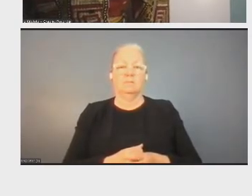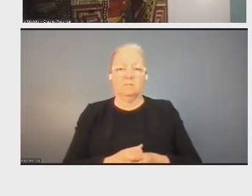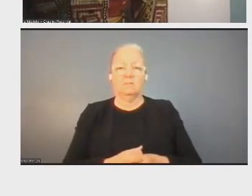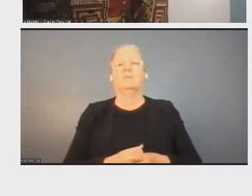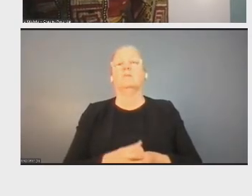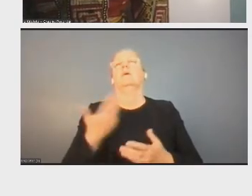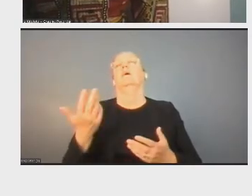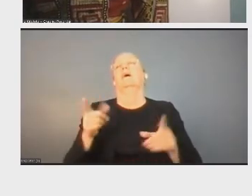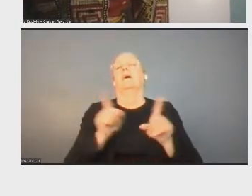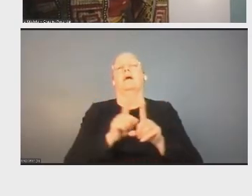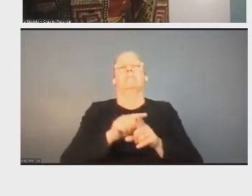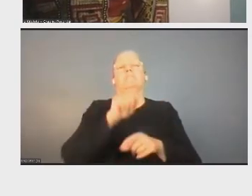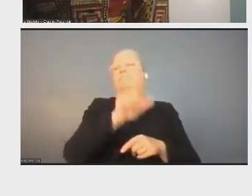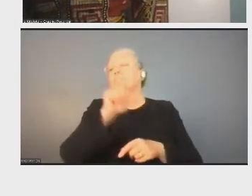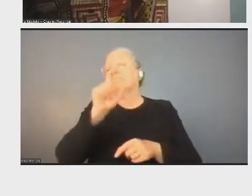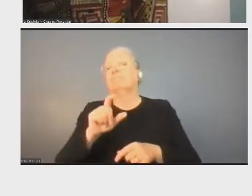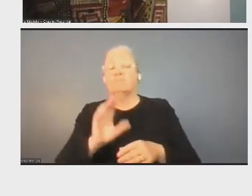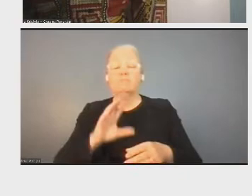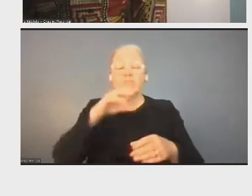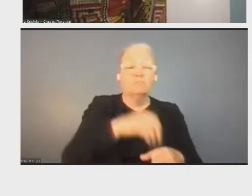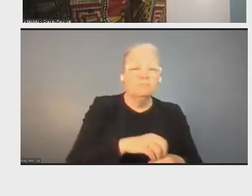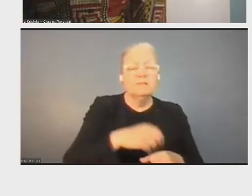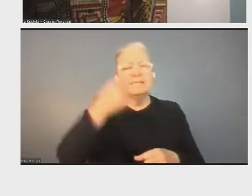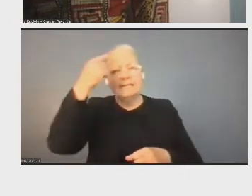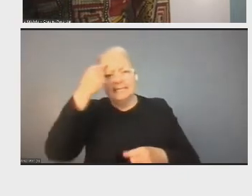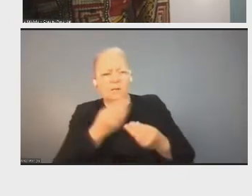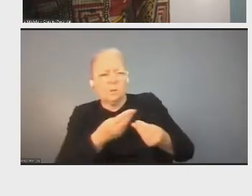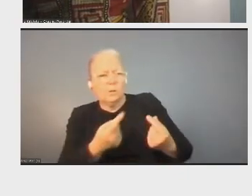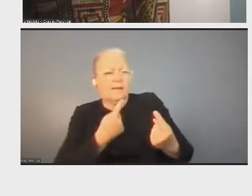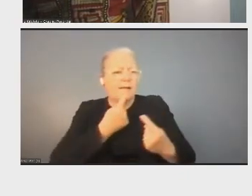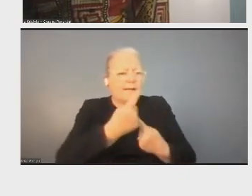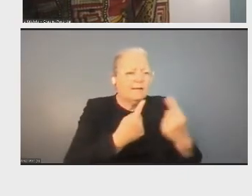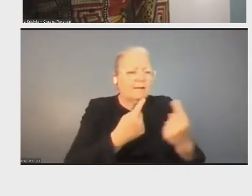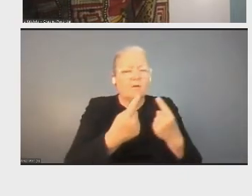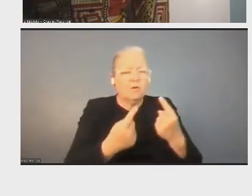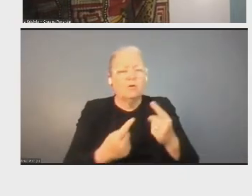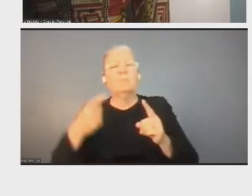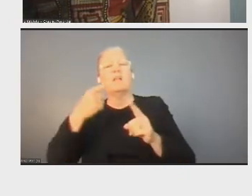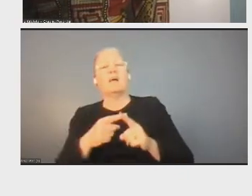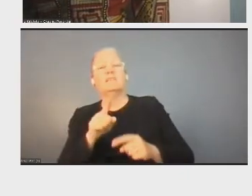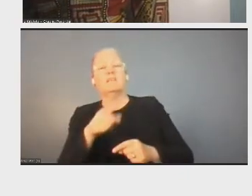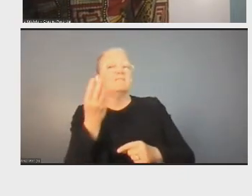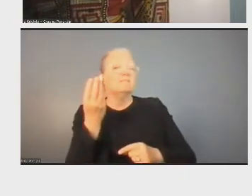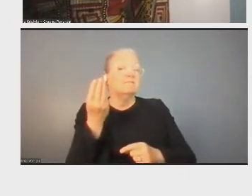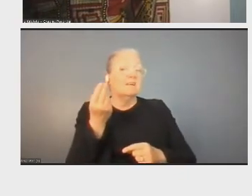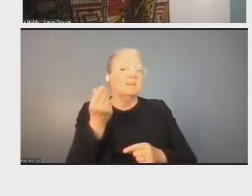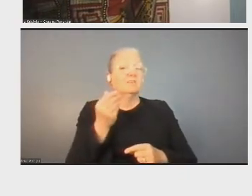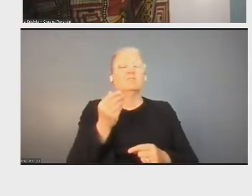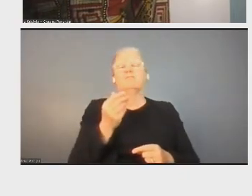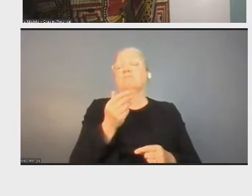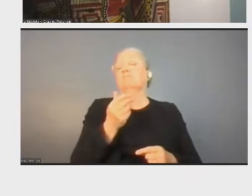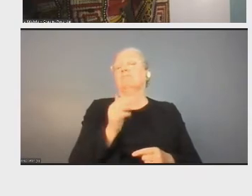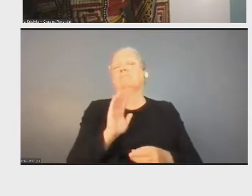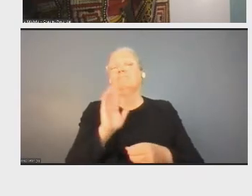participation about solutions, but also in the access to financial assets and political